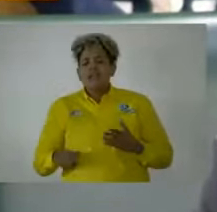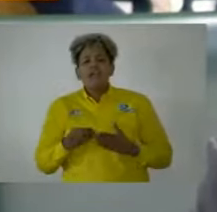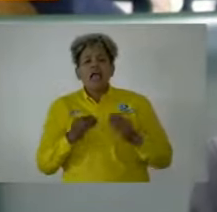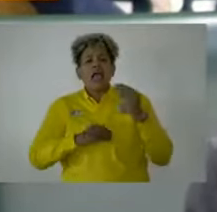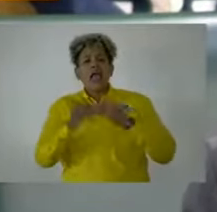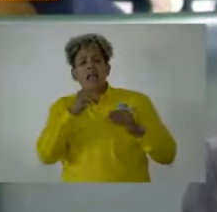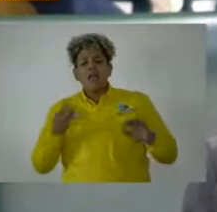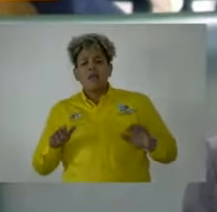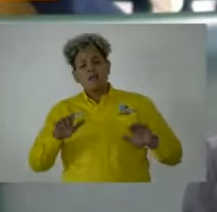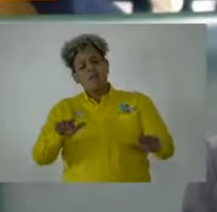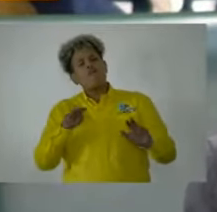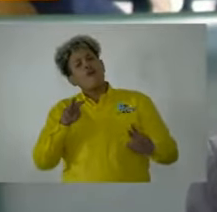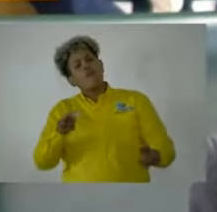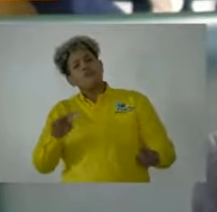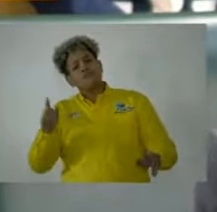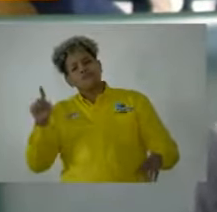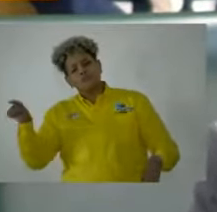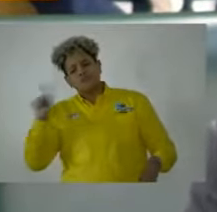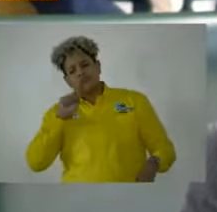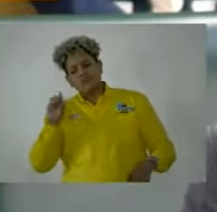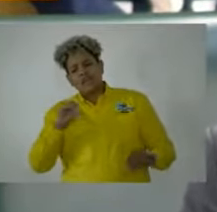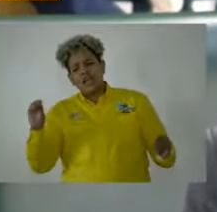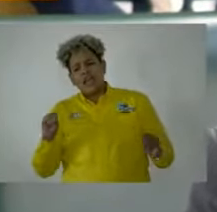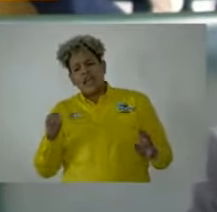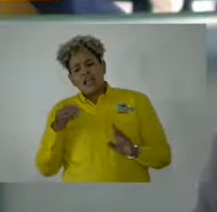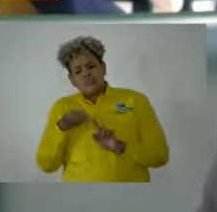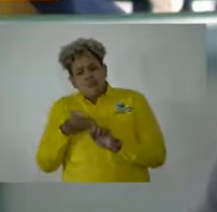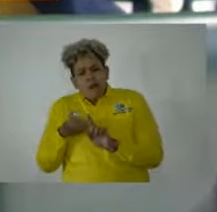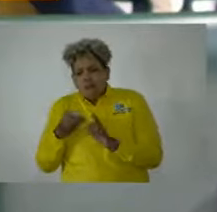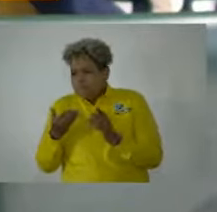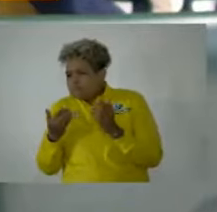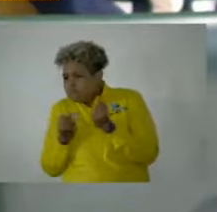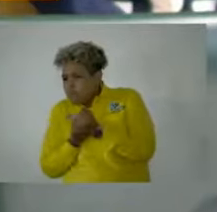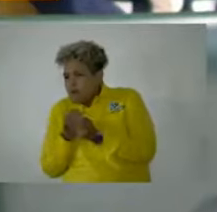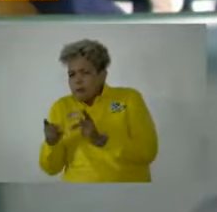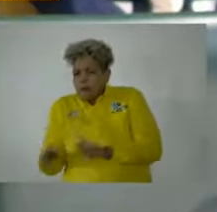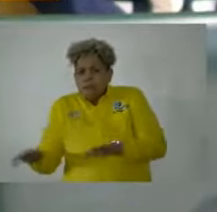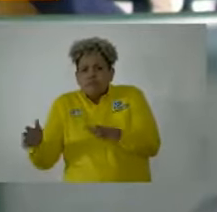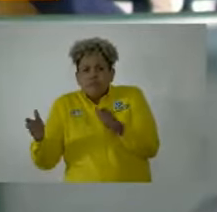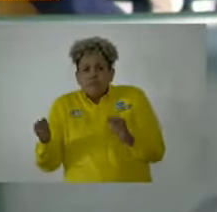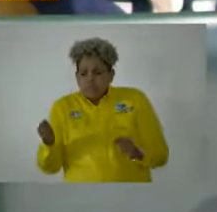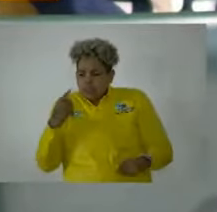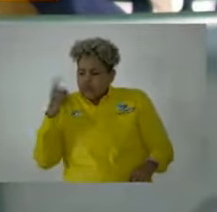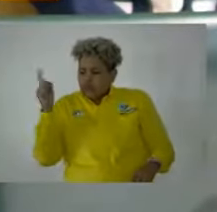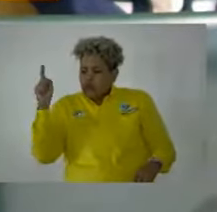economic performance has there been any leveraging for the people?